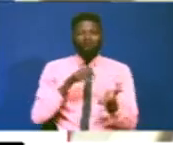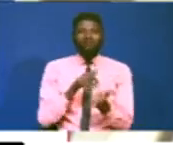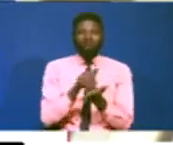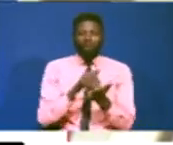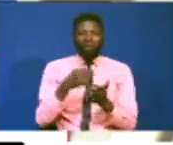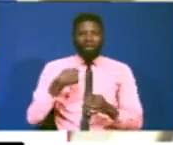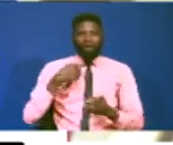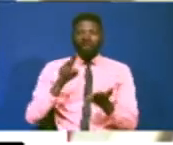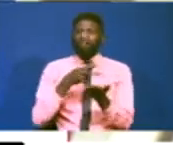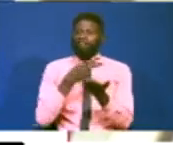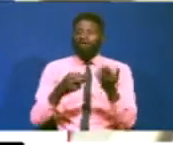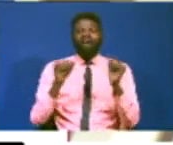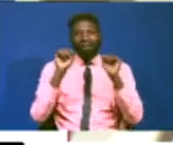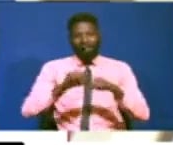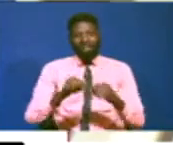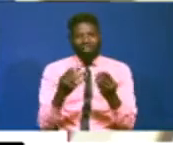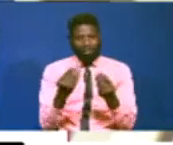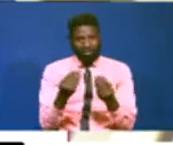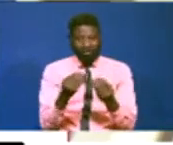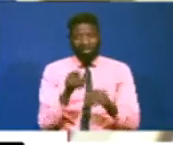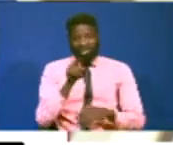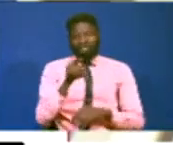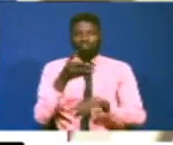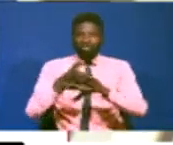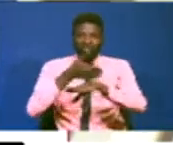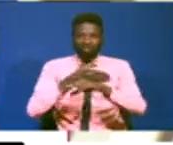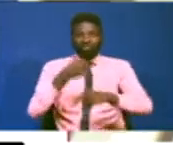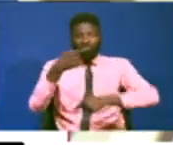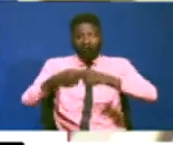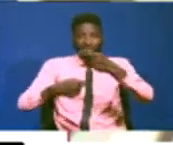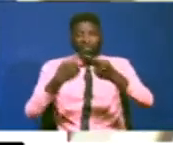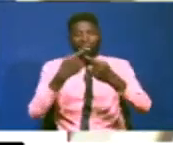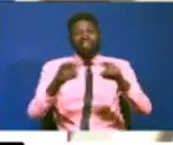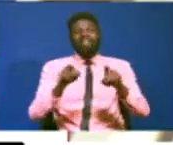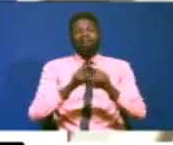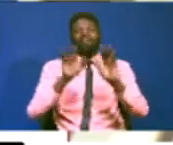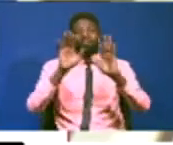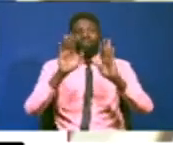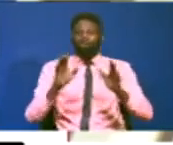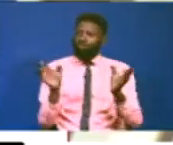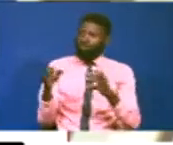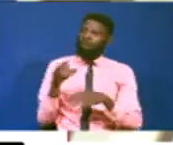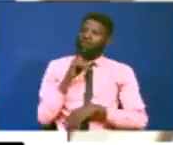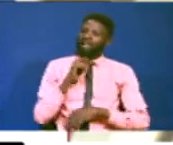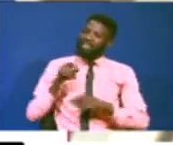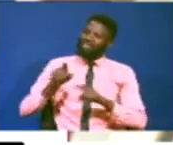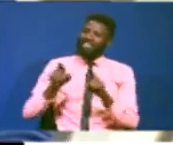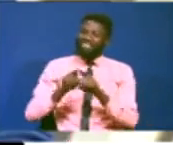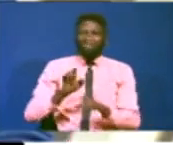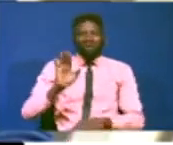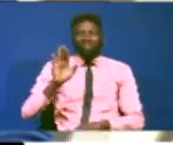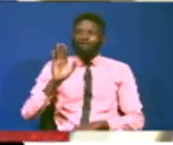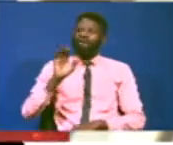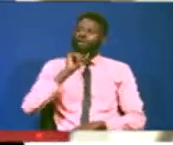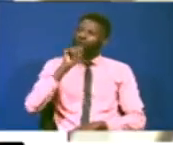and you move on from there. It's a working in progress, but it's very important even for guys to actually get off the old way of thinking